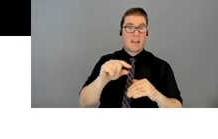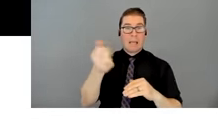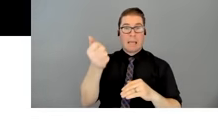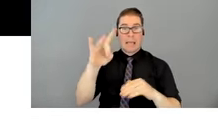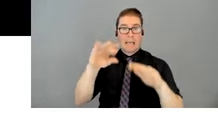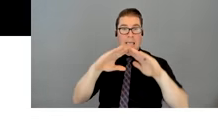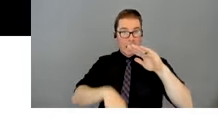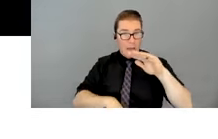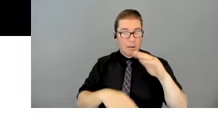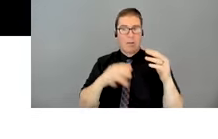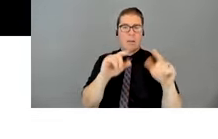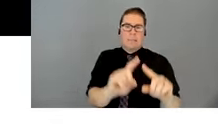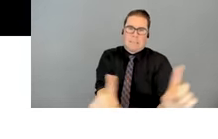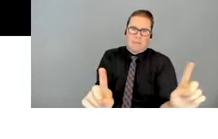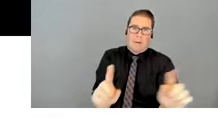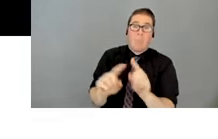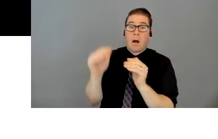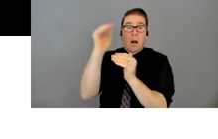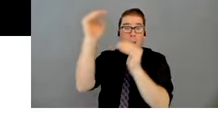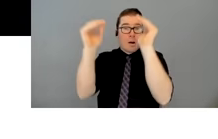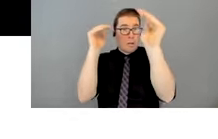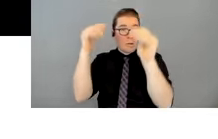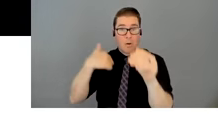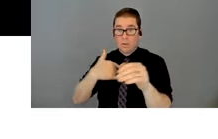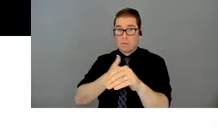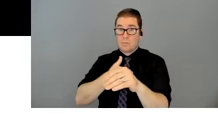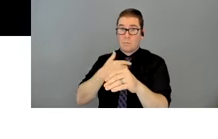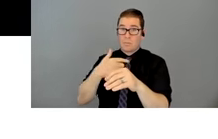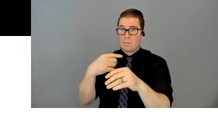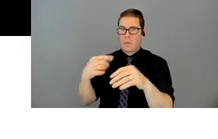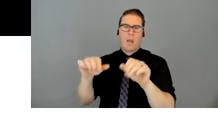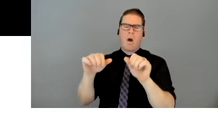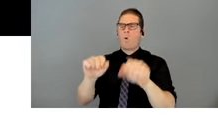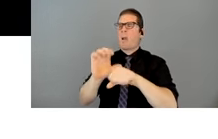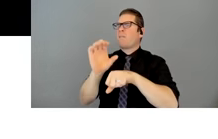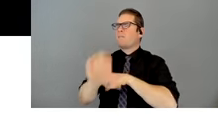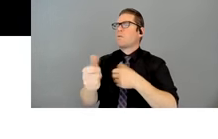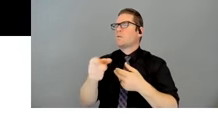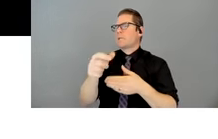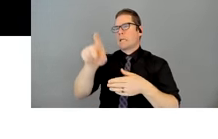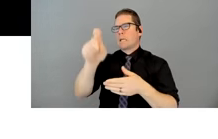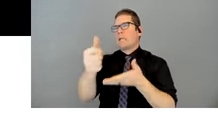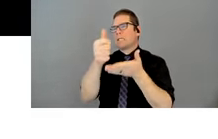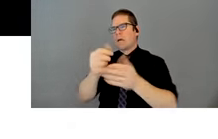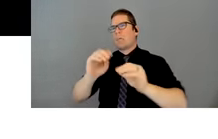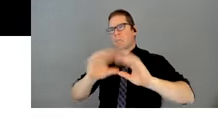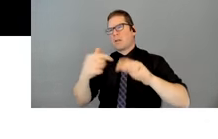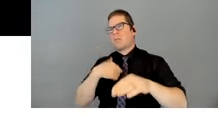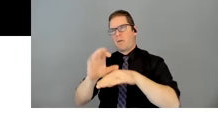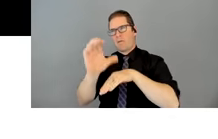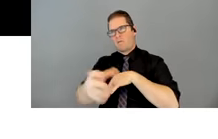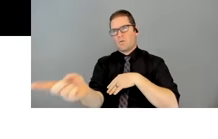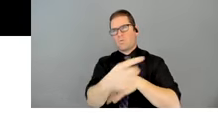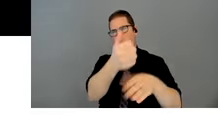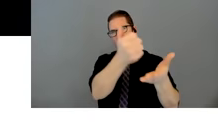in working with adults, you cannot always force them to receive help. You can offer it,